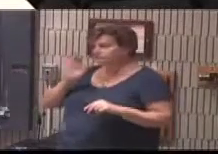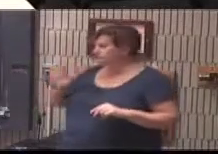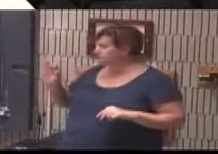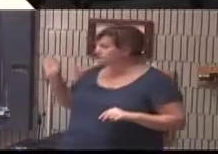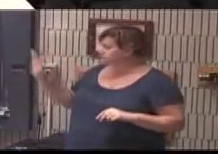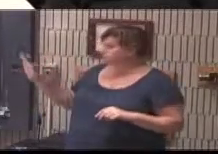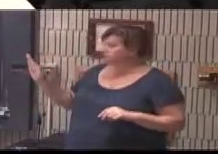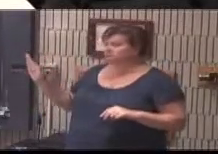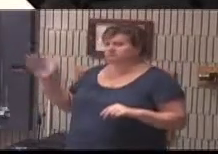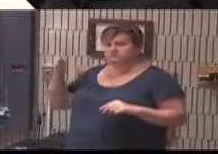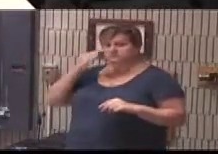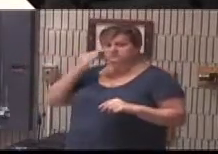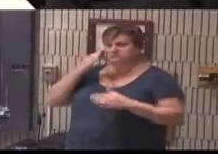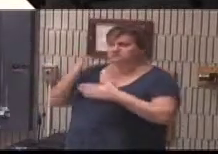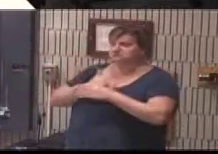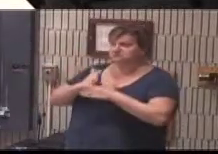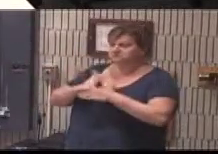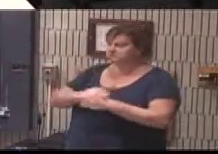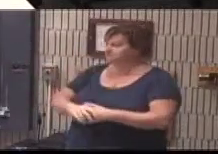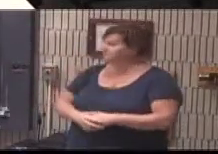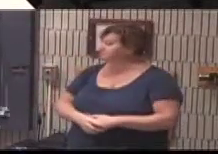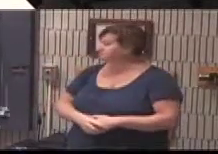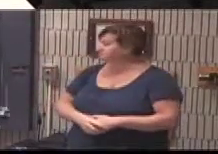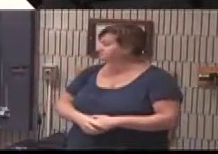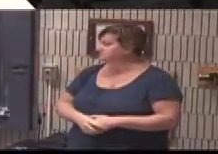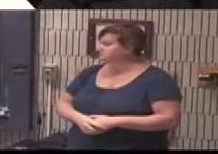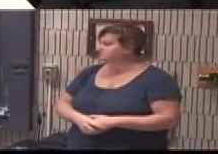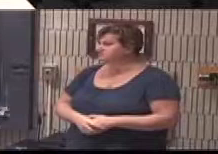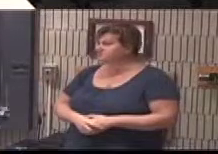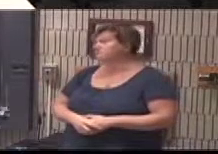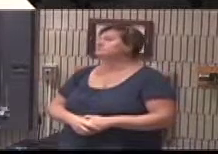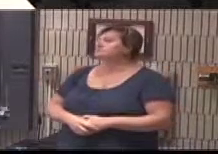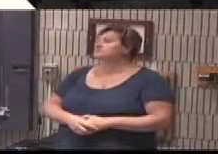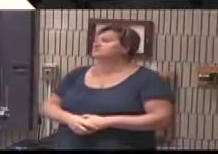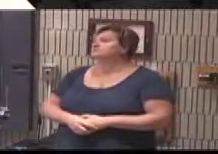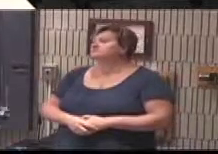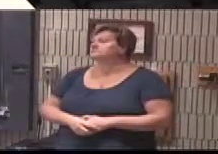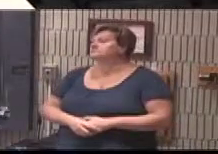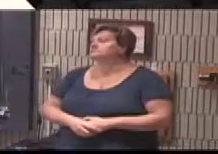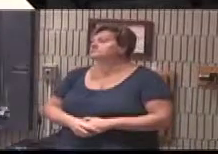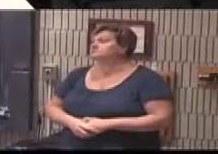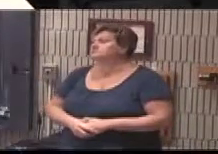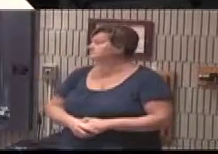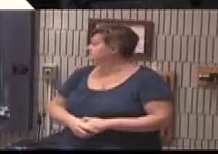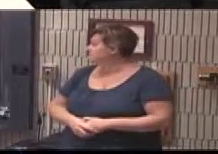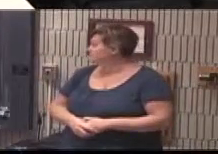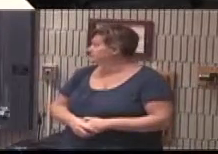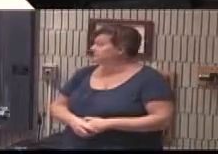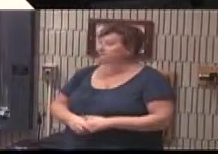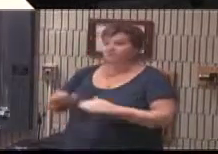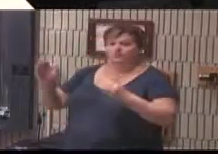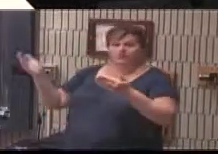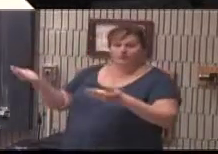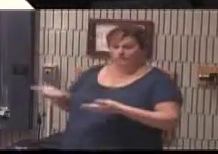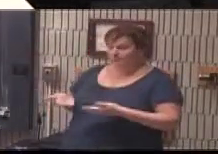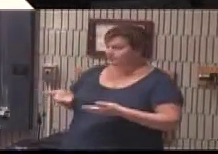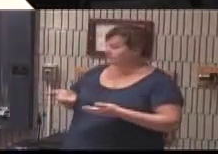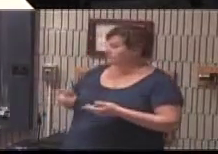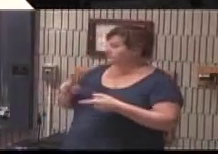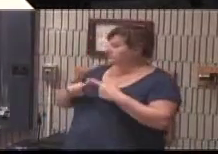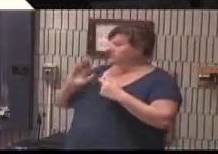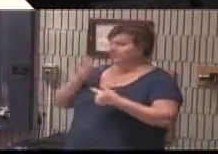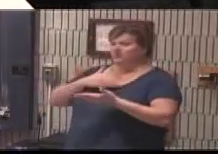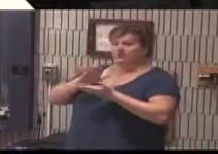share their knowledge with us. I invite you to to join me in welcoming them to